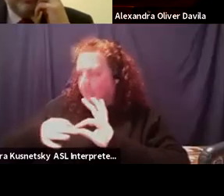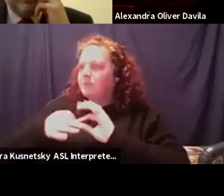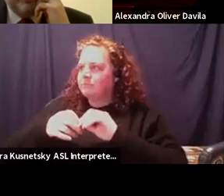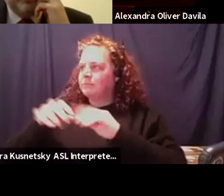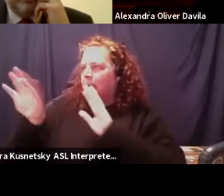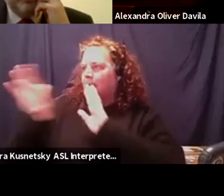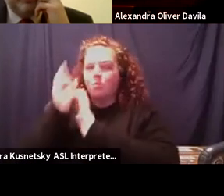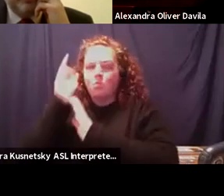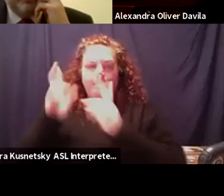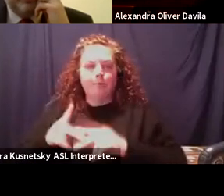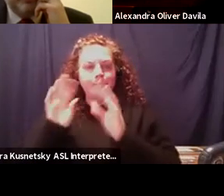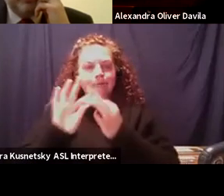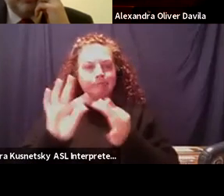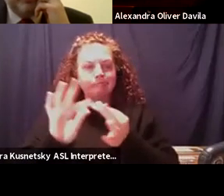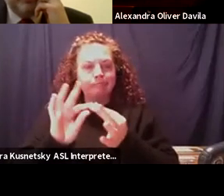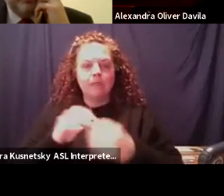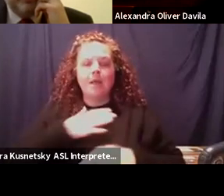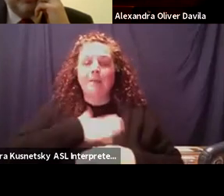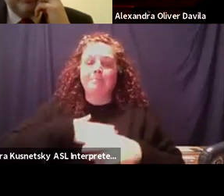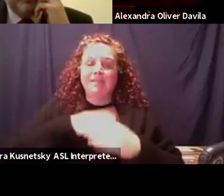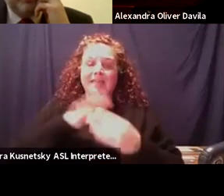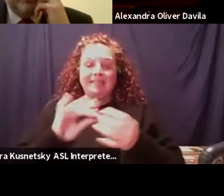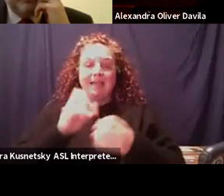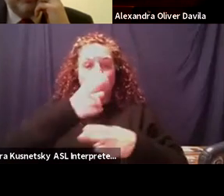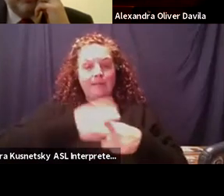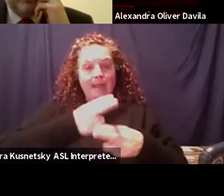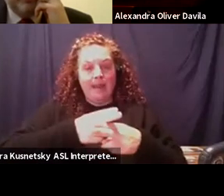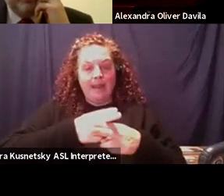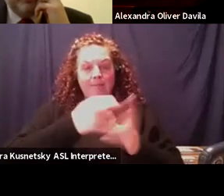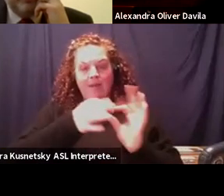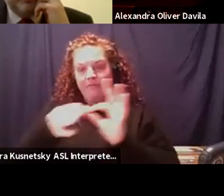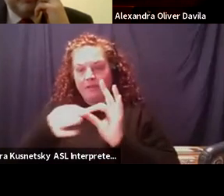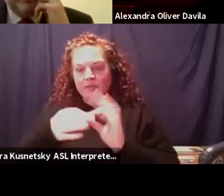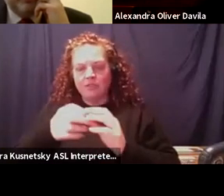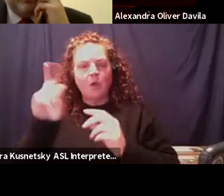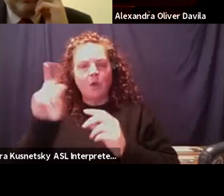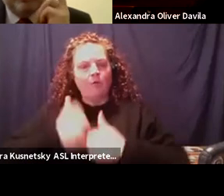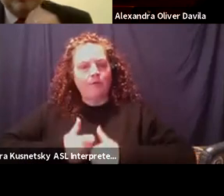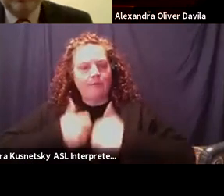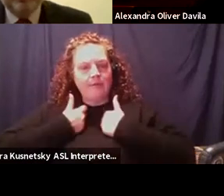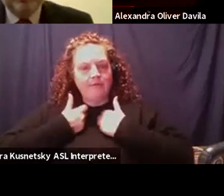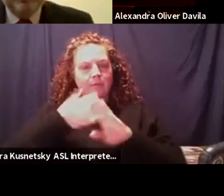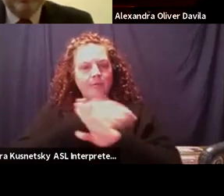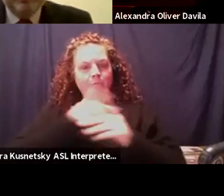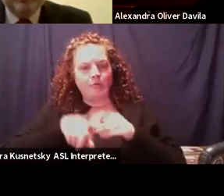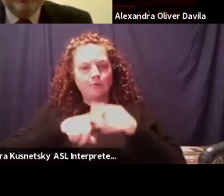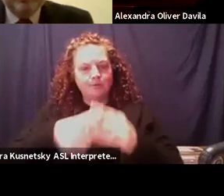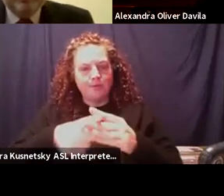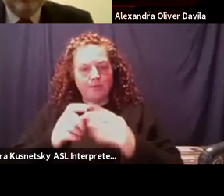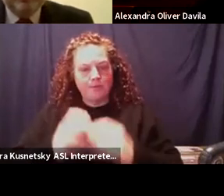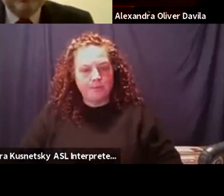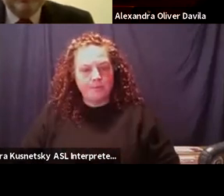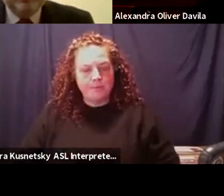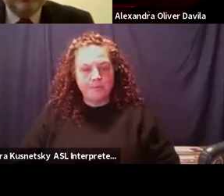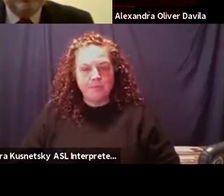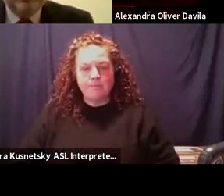encouraged. Please state your name, affiliation, and what neighborhood you're from before you begin. When I